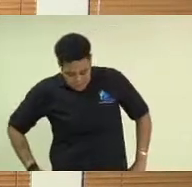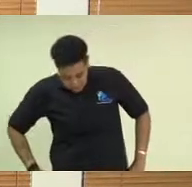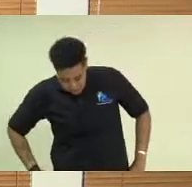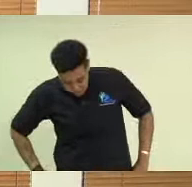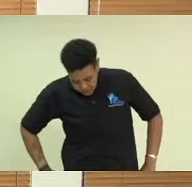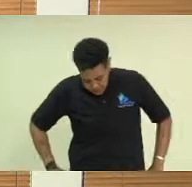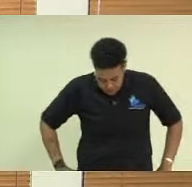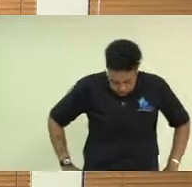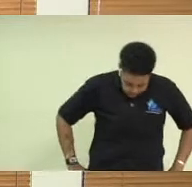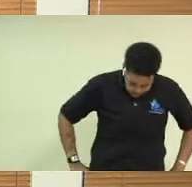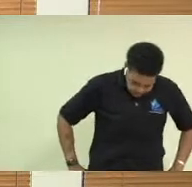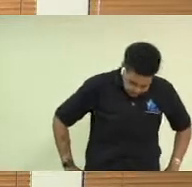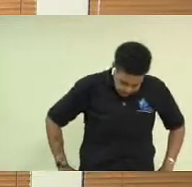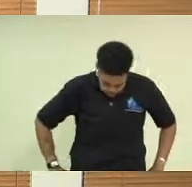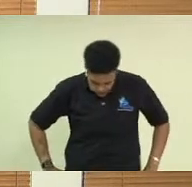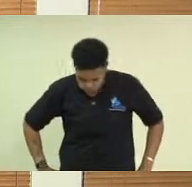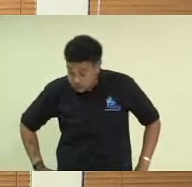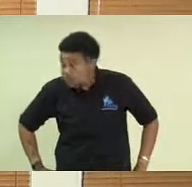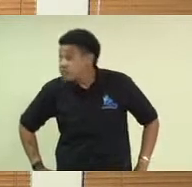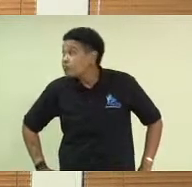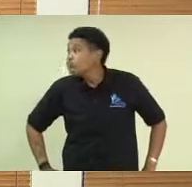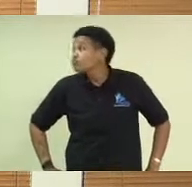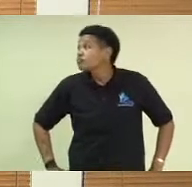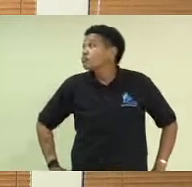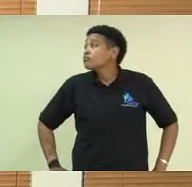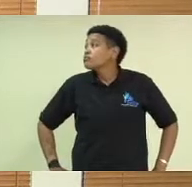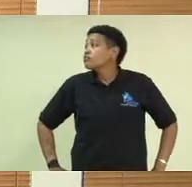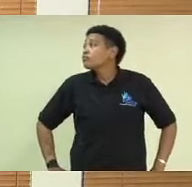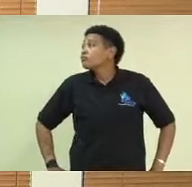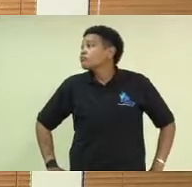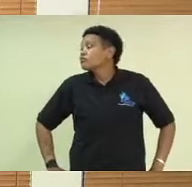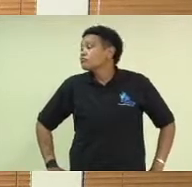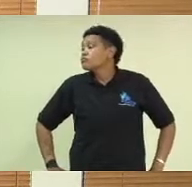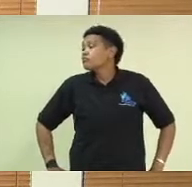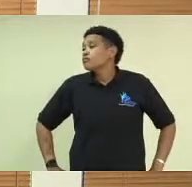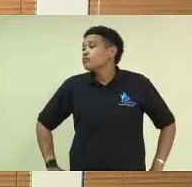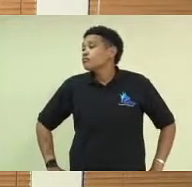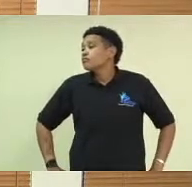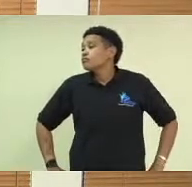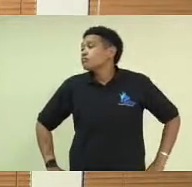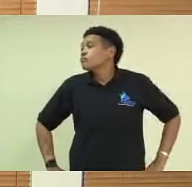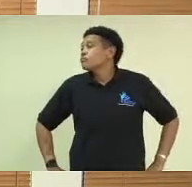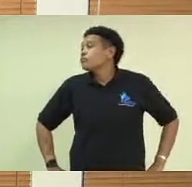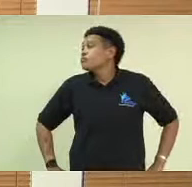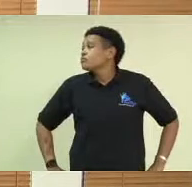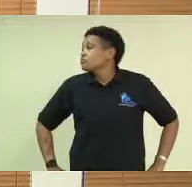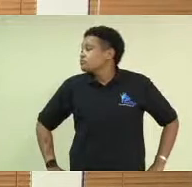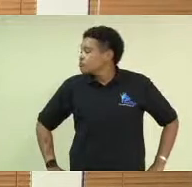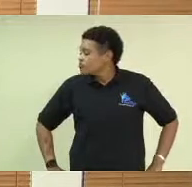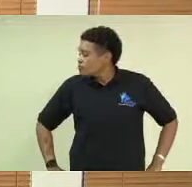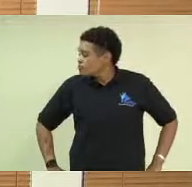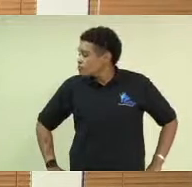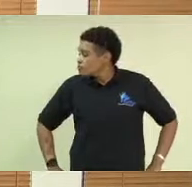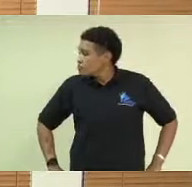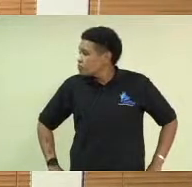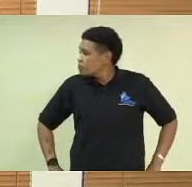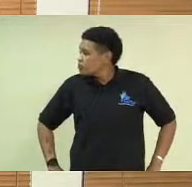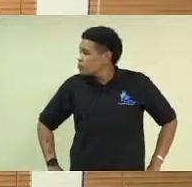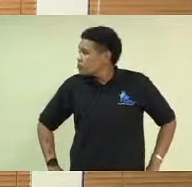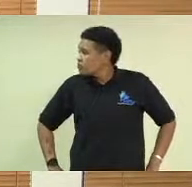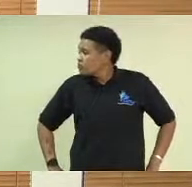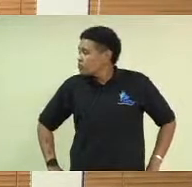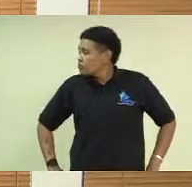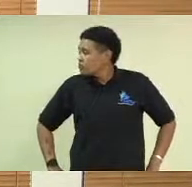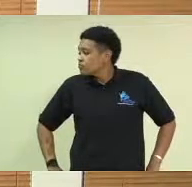Good evening, Minister. Good evening, CMO and other members of the head table, and thank you for inviting me